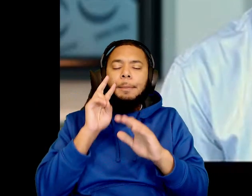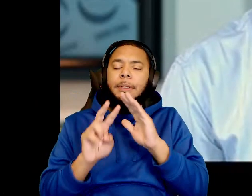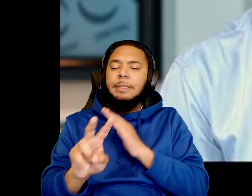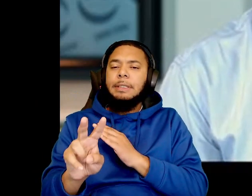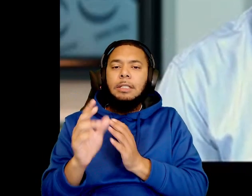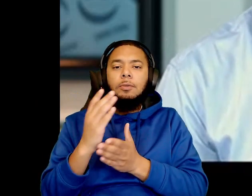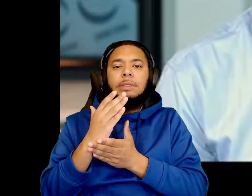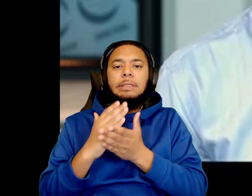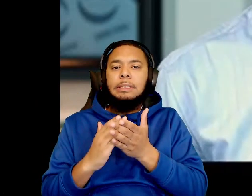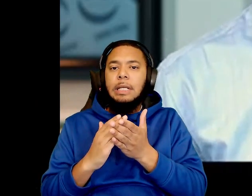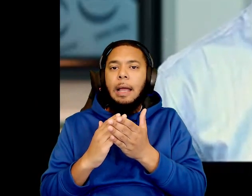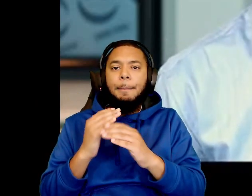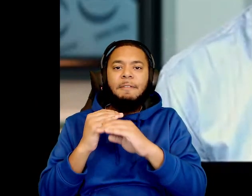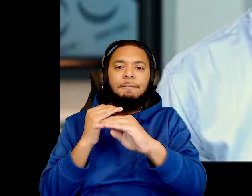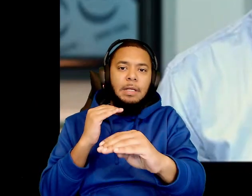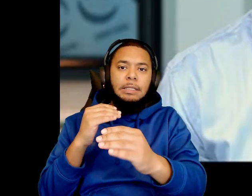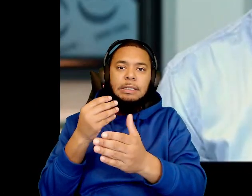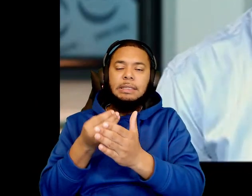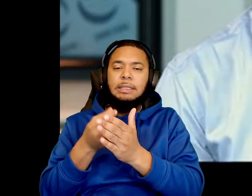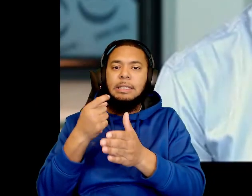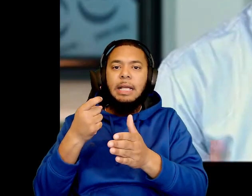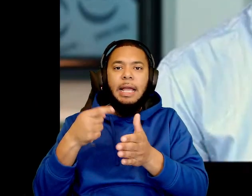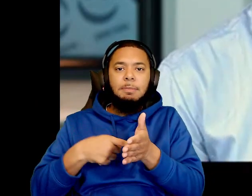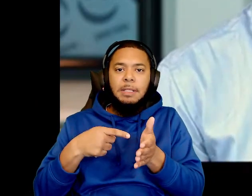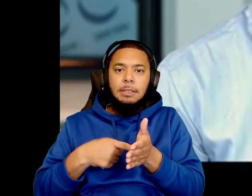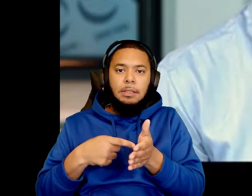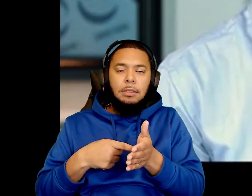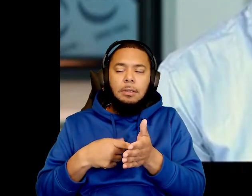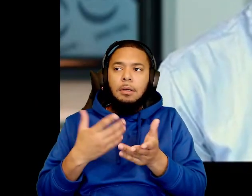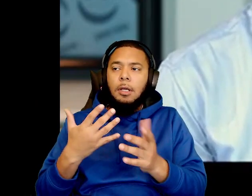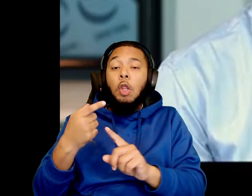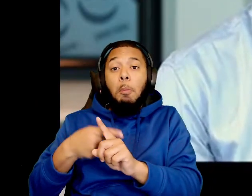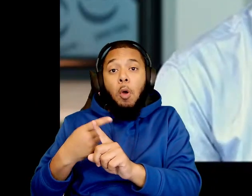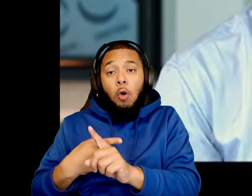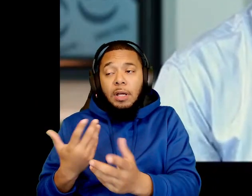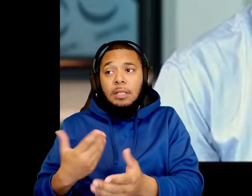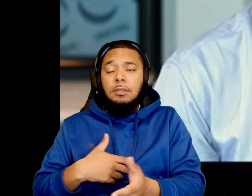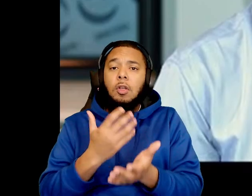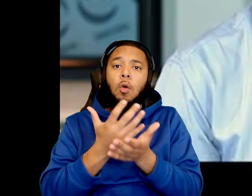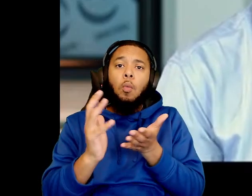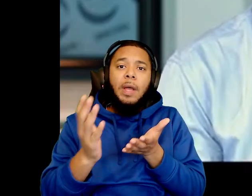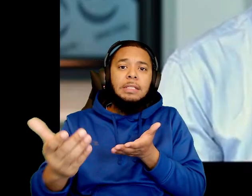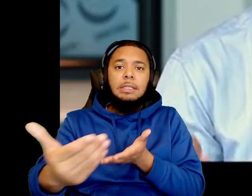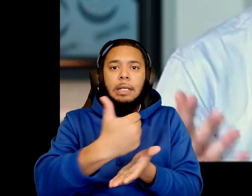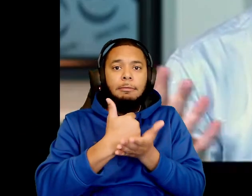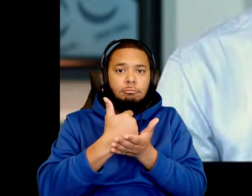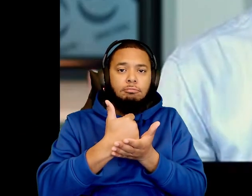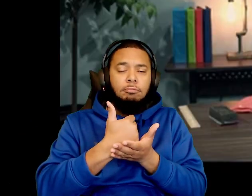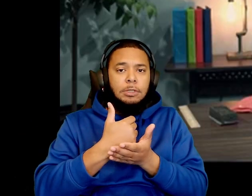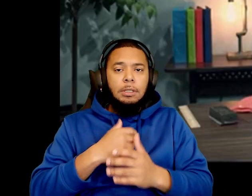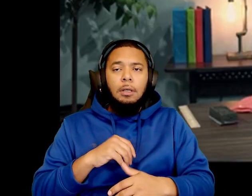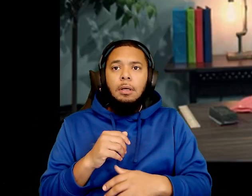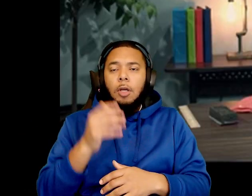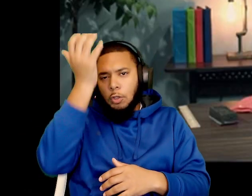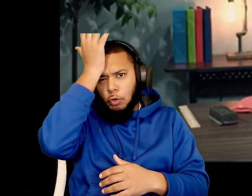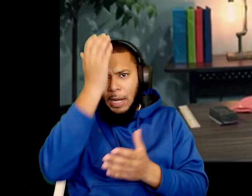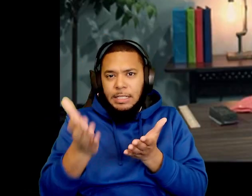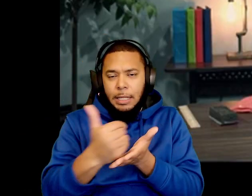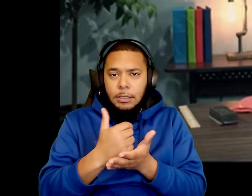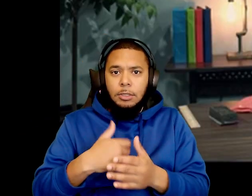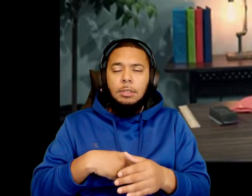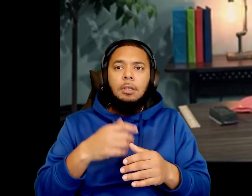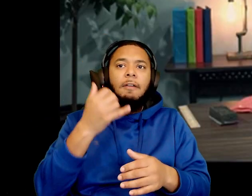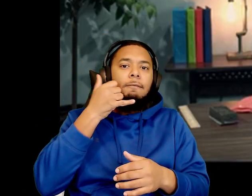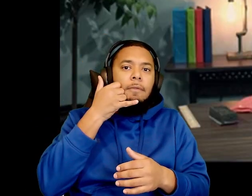certain fixed expenses are going to be, whether it be your mortgage, the waste collection, your phone bill, internet